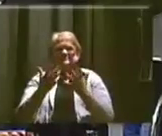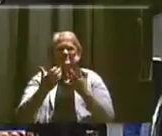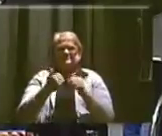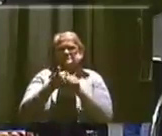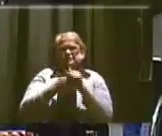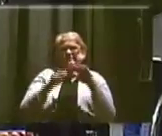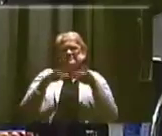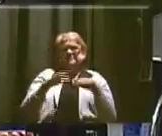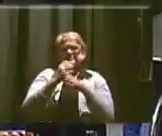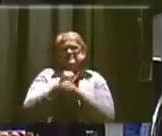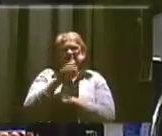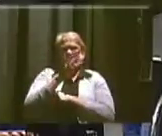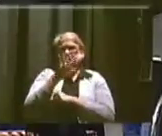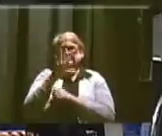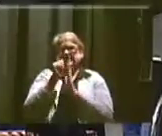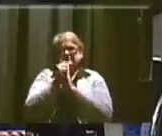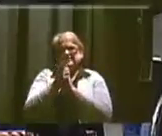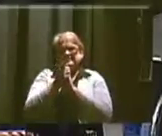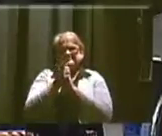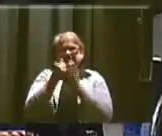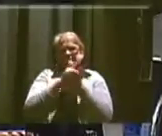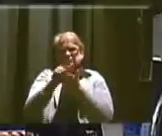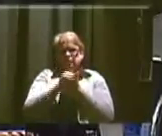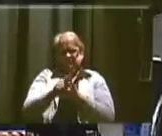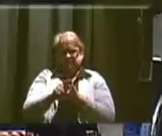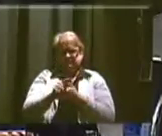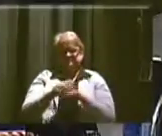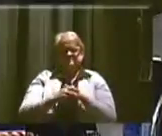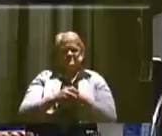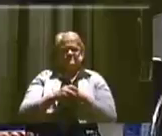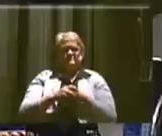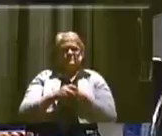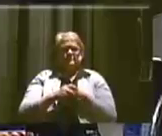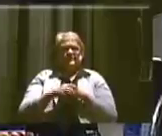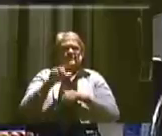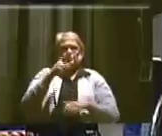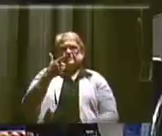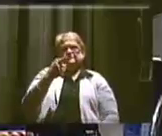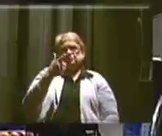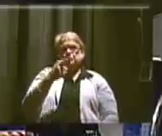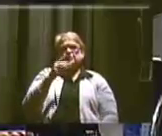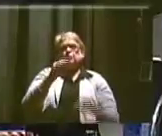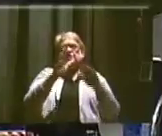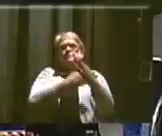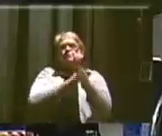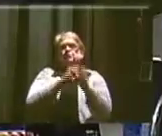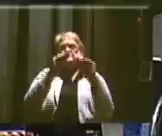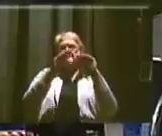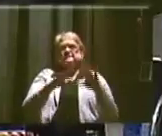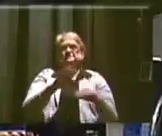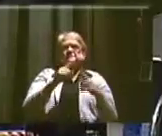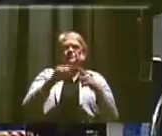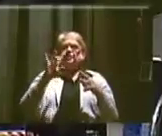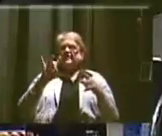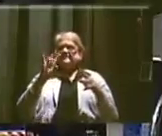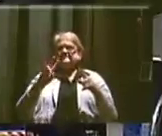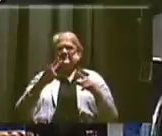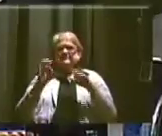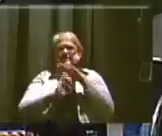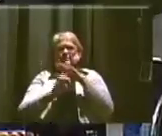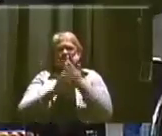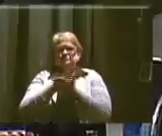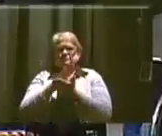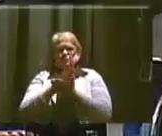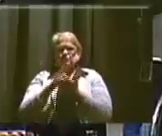45 minutes. So we have 21 music teachers for 87 elementary schools. Some of these music teachers